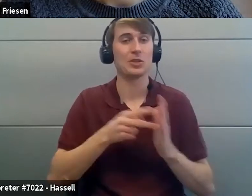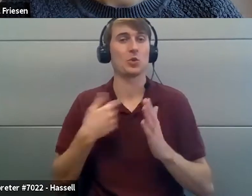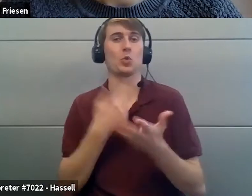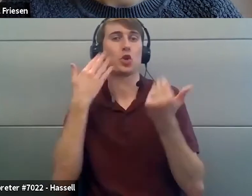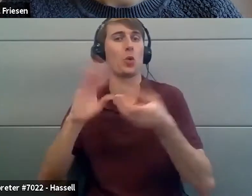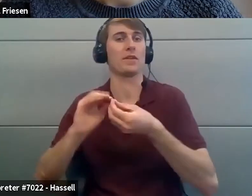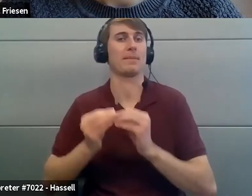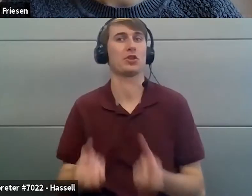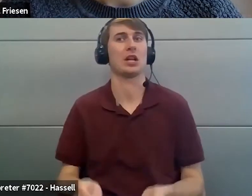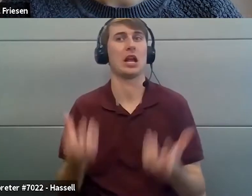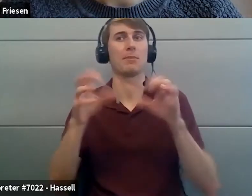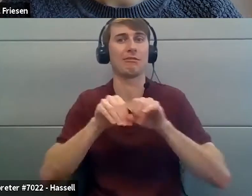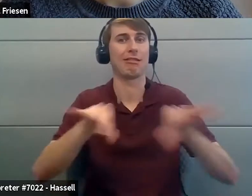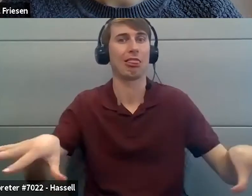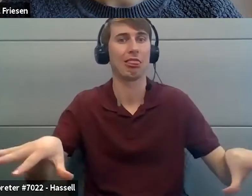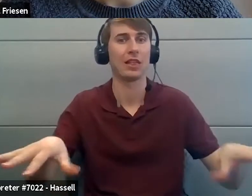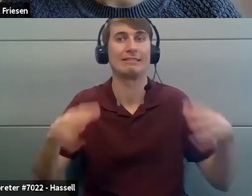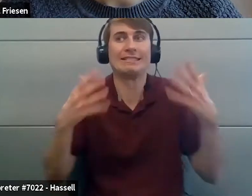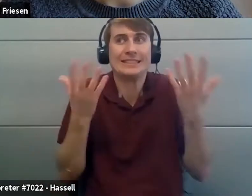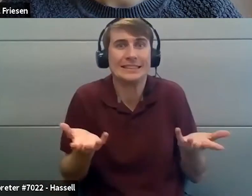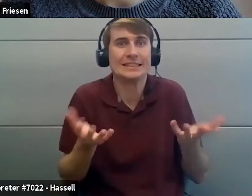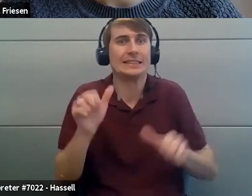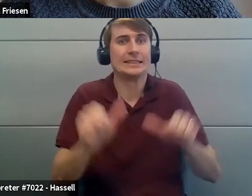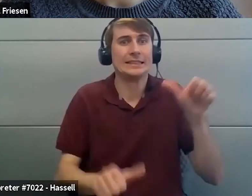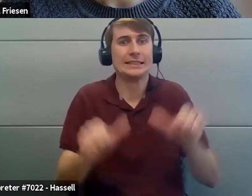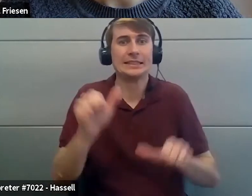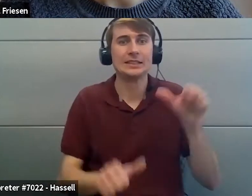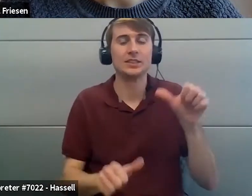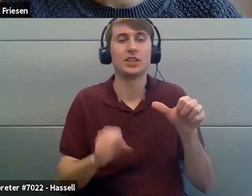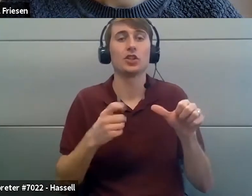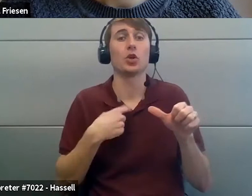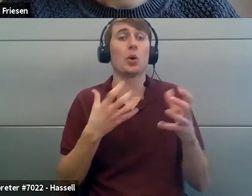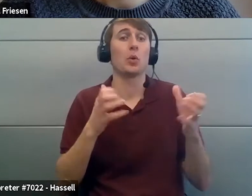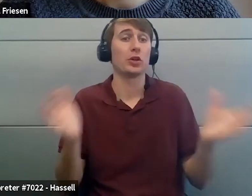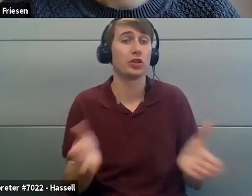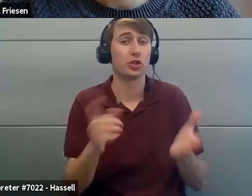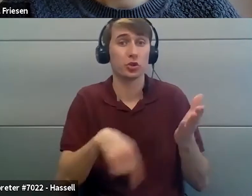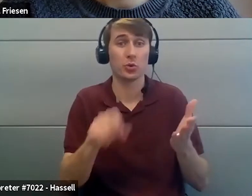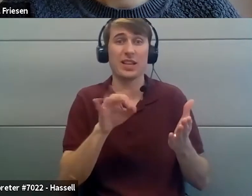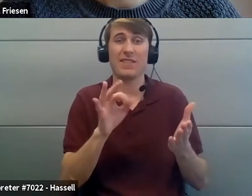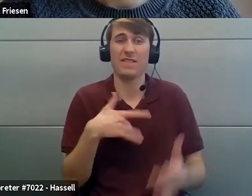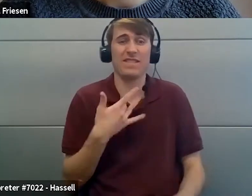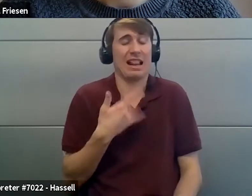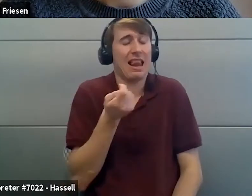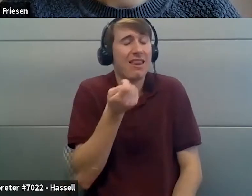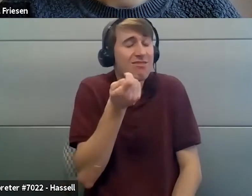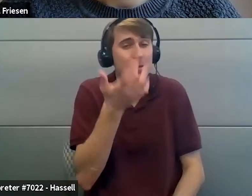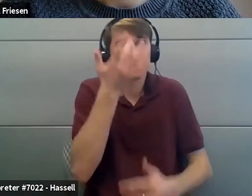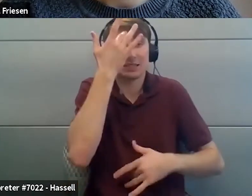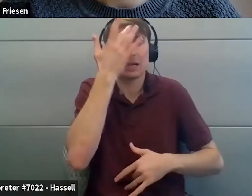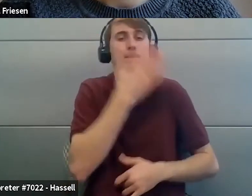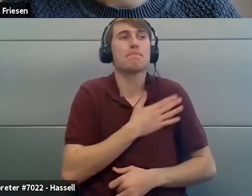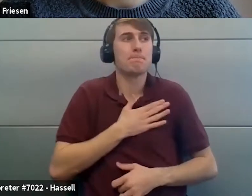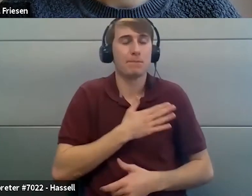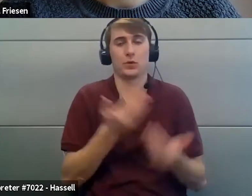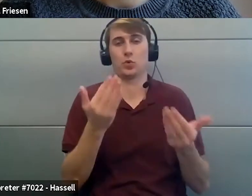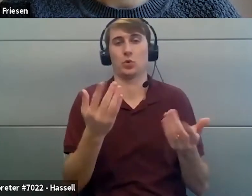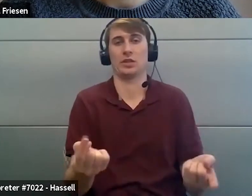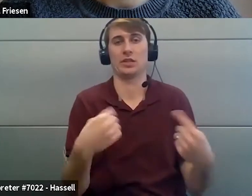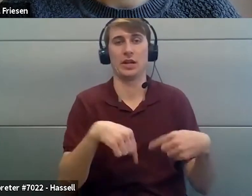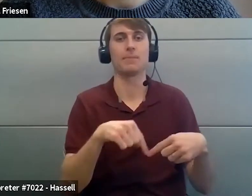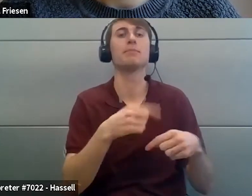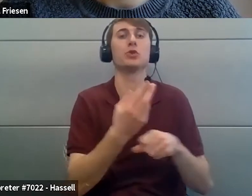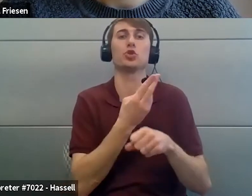so again, I want to encourage everyone, if you're feeling even the least bit ill, please come in and pick up a